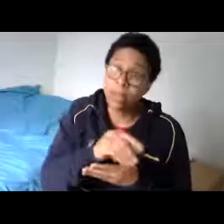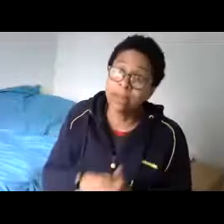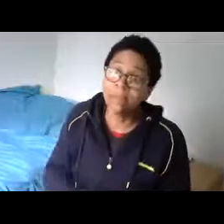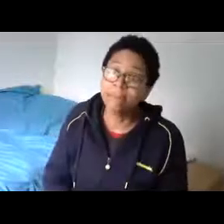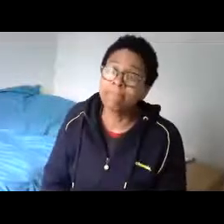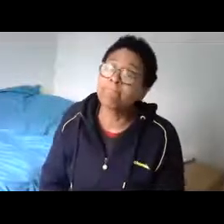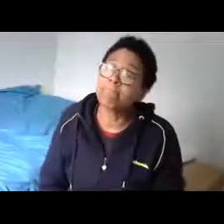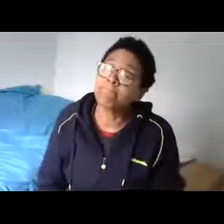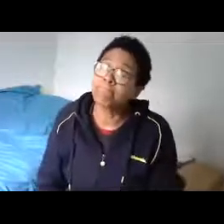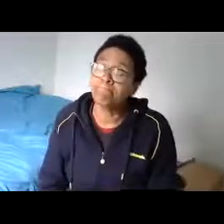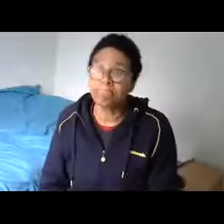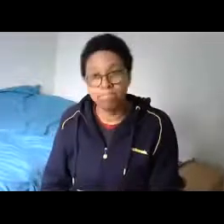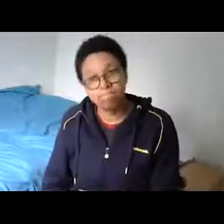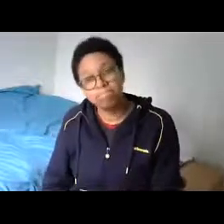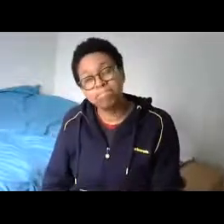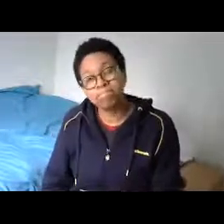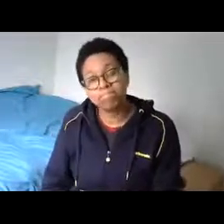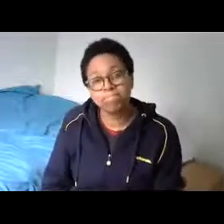So